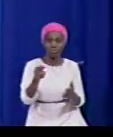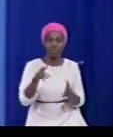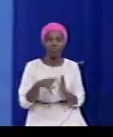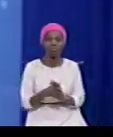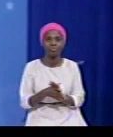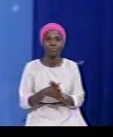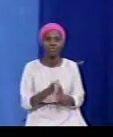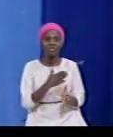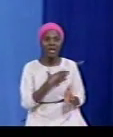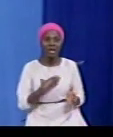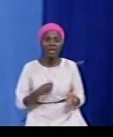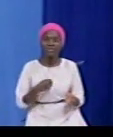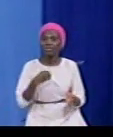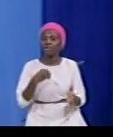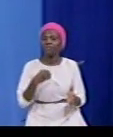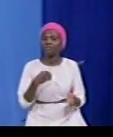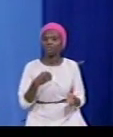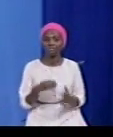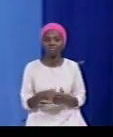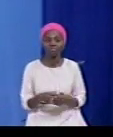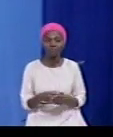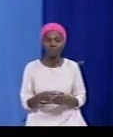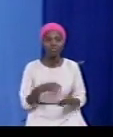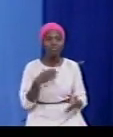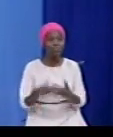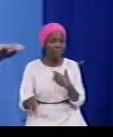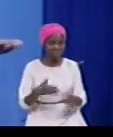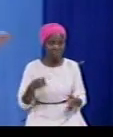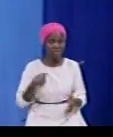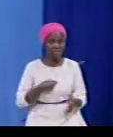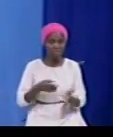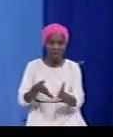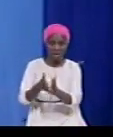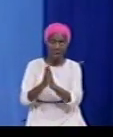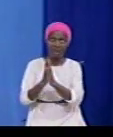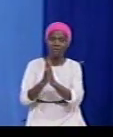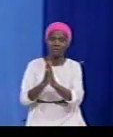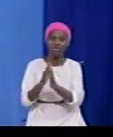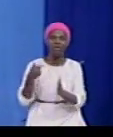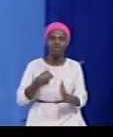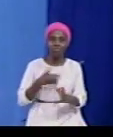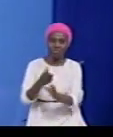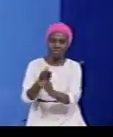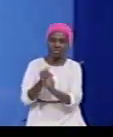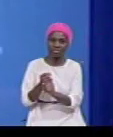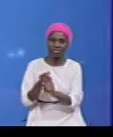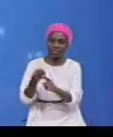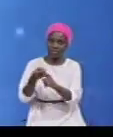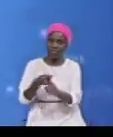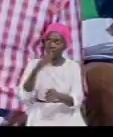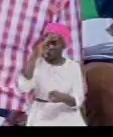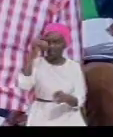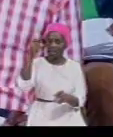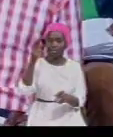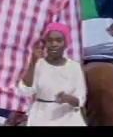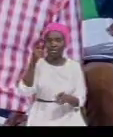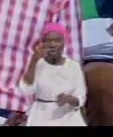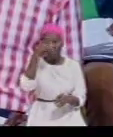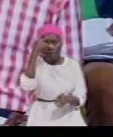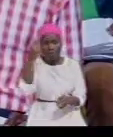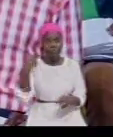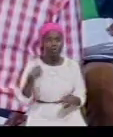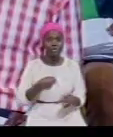verse 22, and whatsoever we ask, we receive of him, because we keep